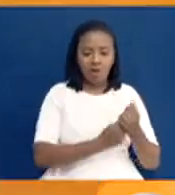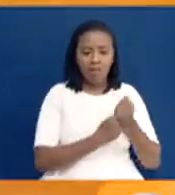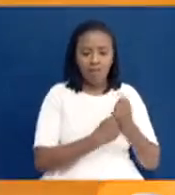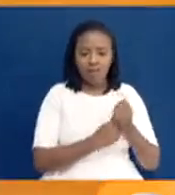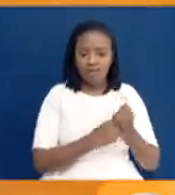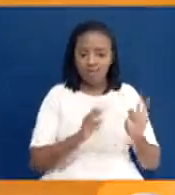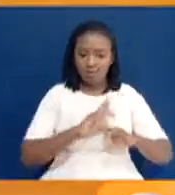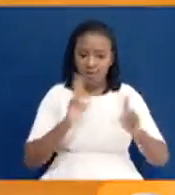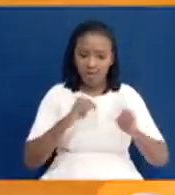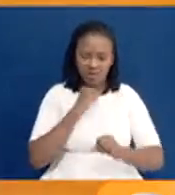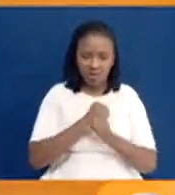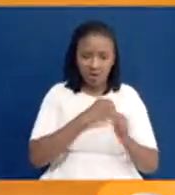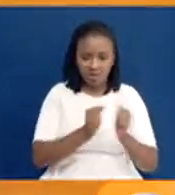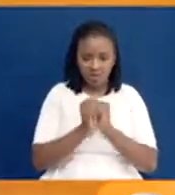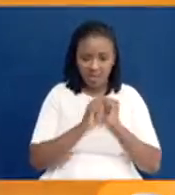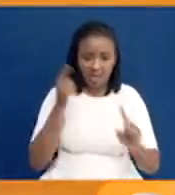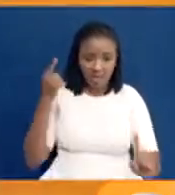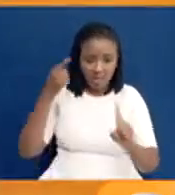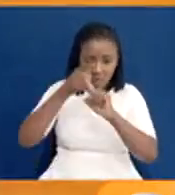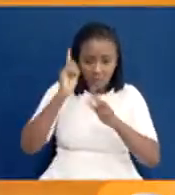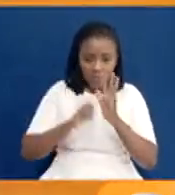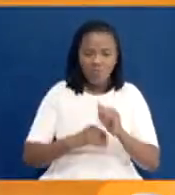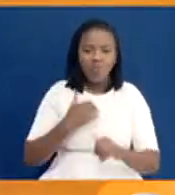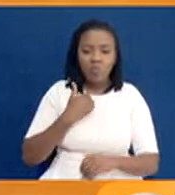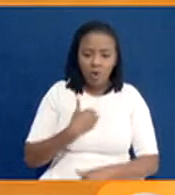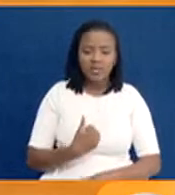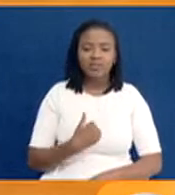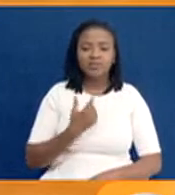them and others to make sure that we're having green,